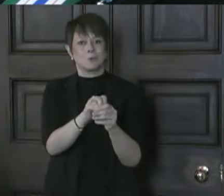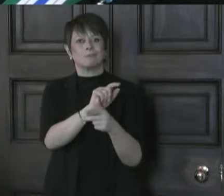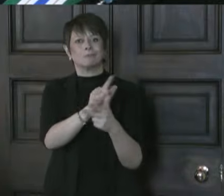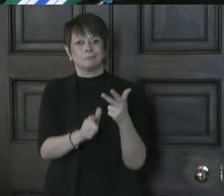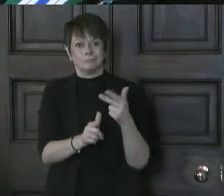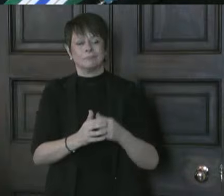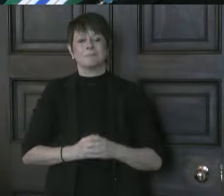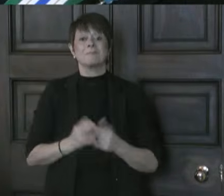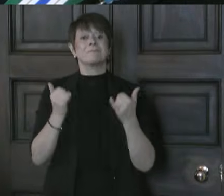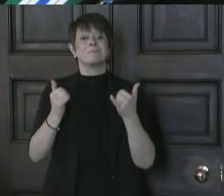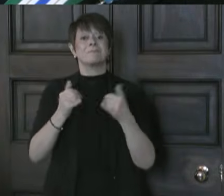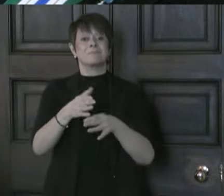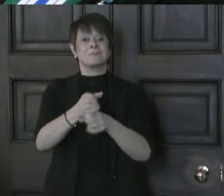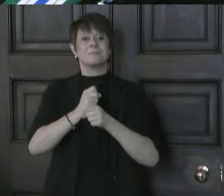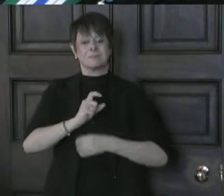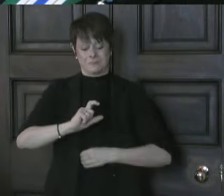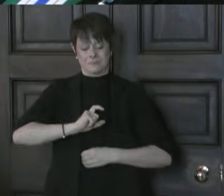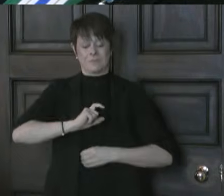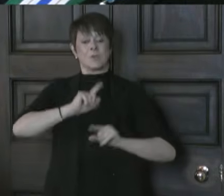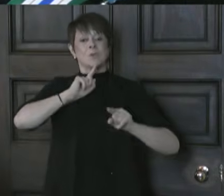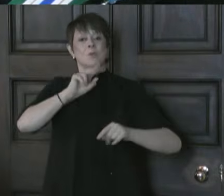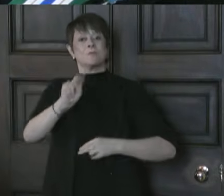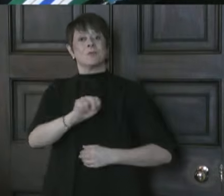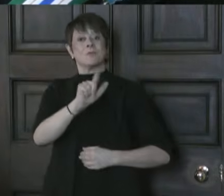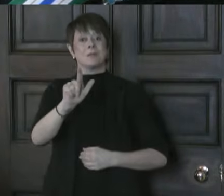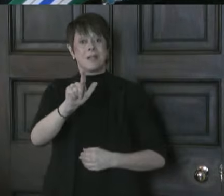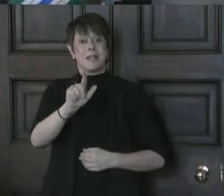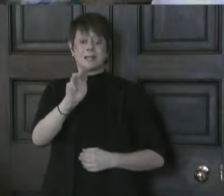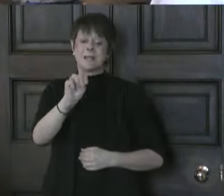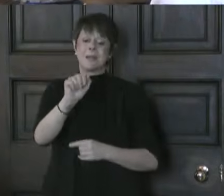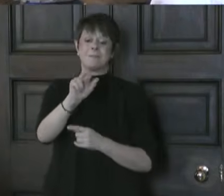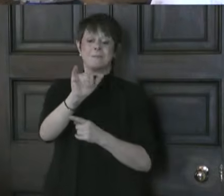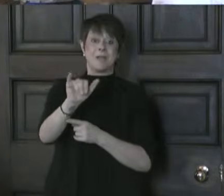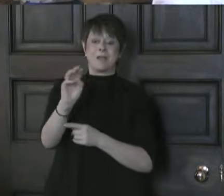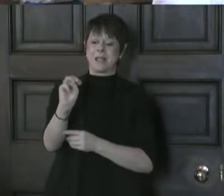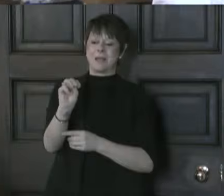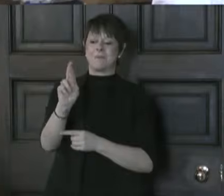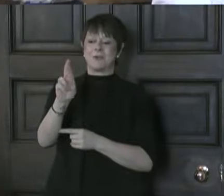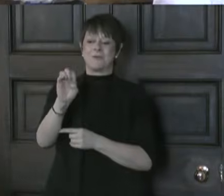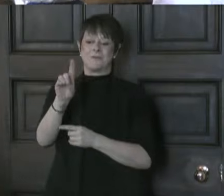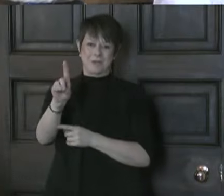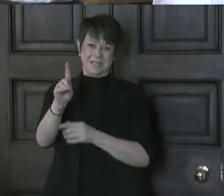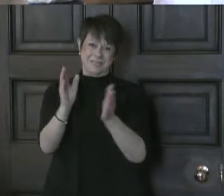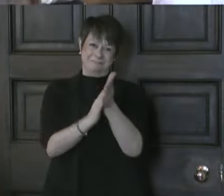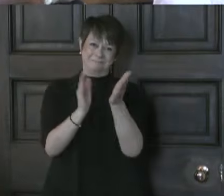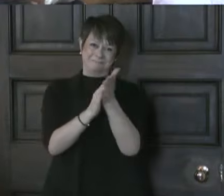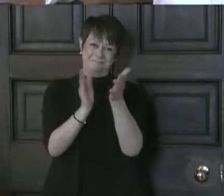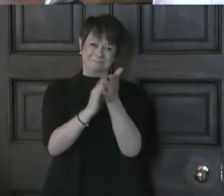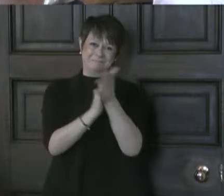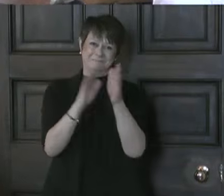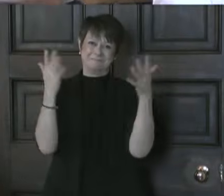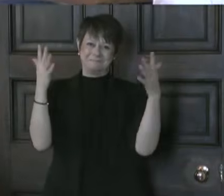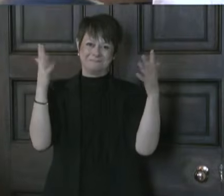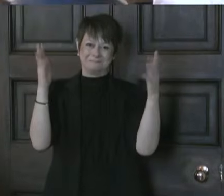To receive the Order of Newfoundland and Labrador, Mary M. Reid.